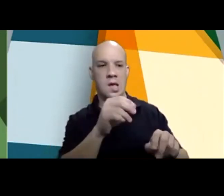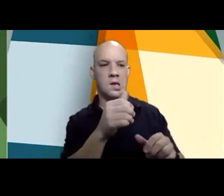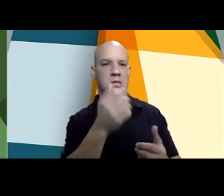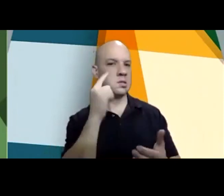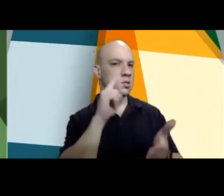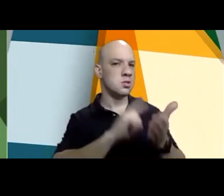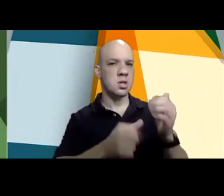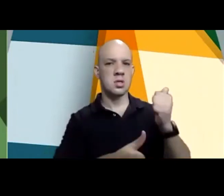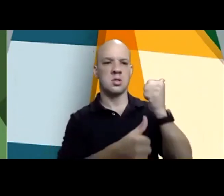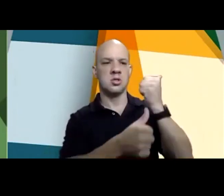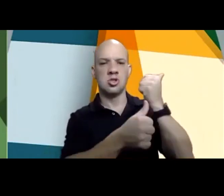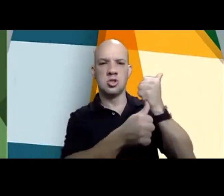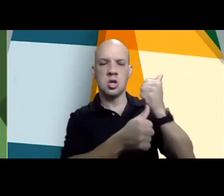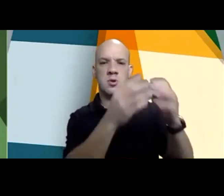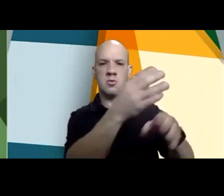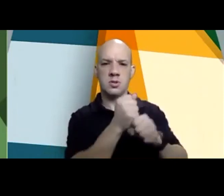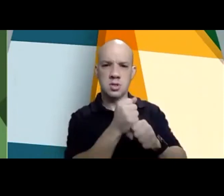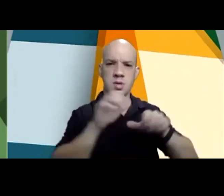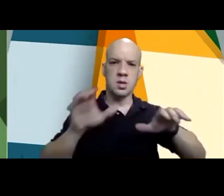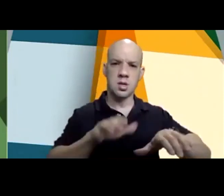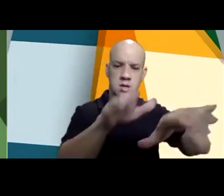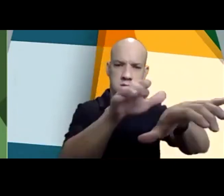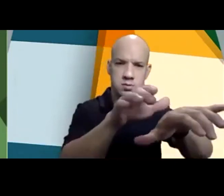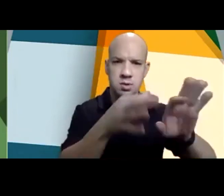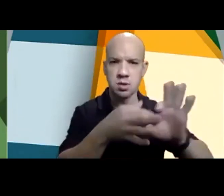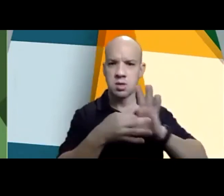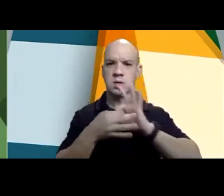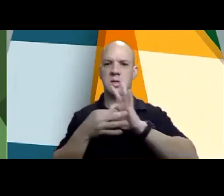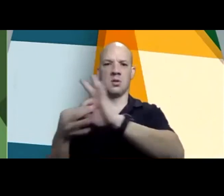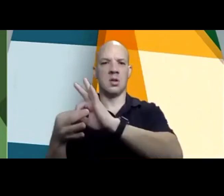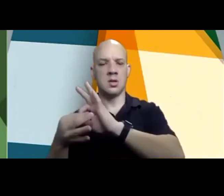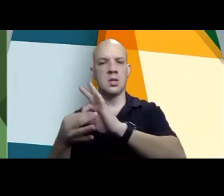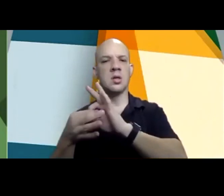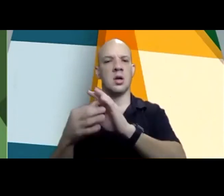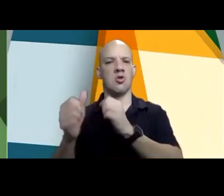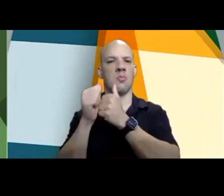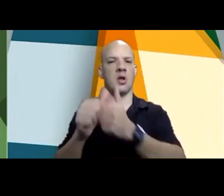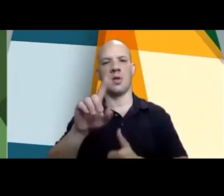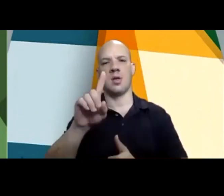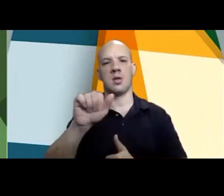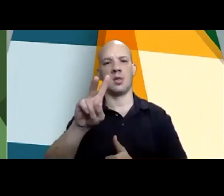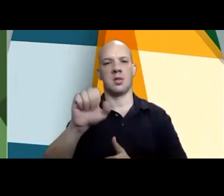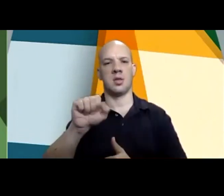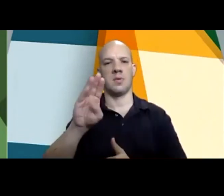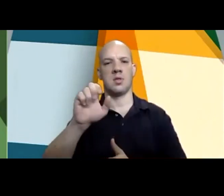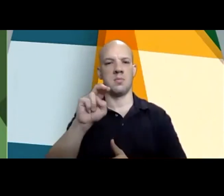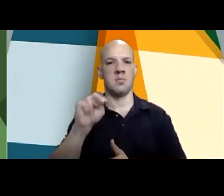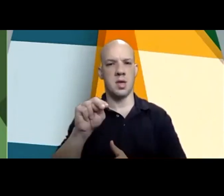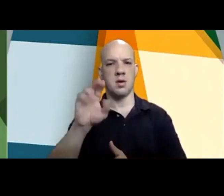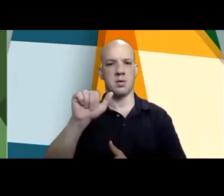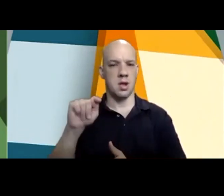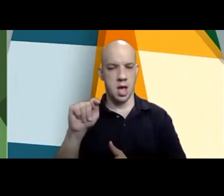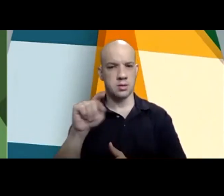activities related to compliance with Davis-Bacon Act and other applicable federal and local regulations.